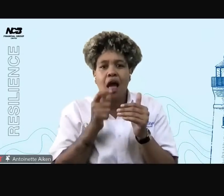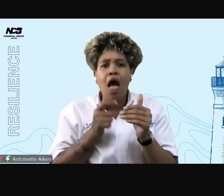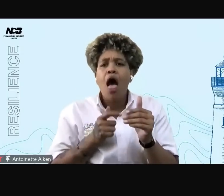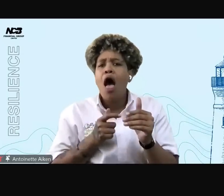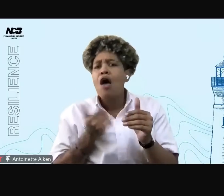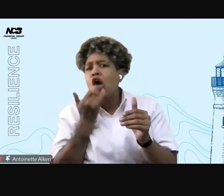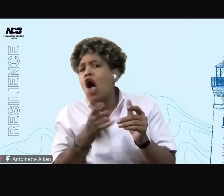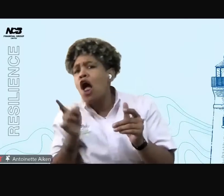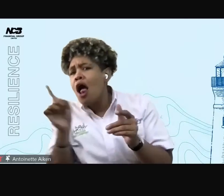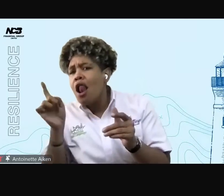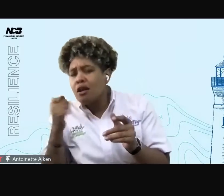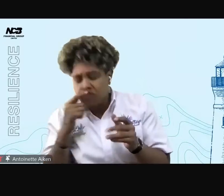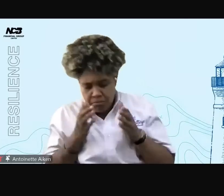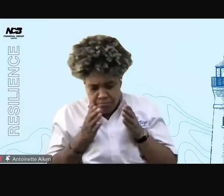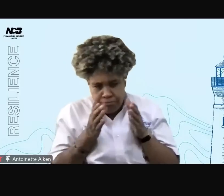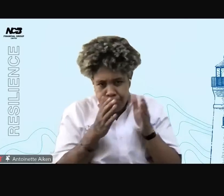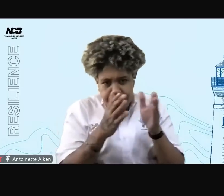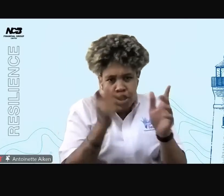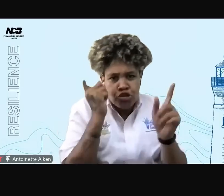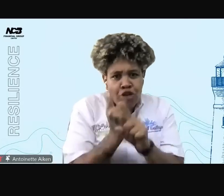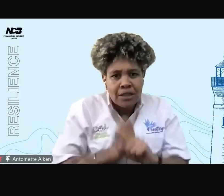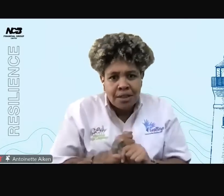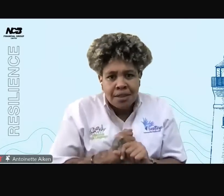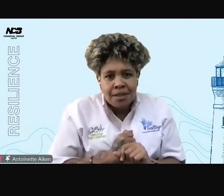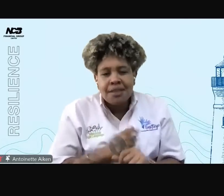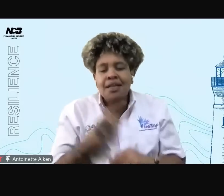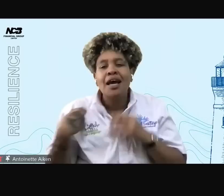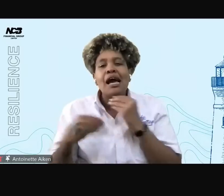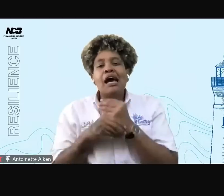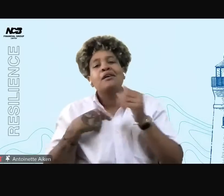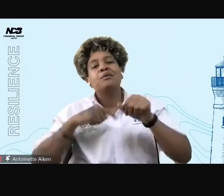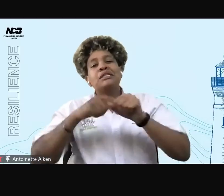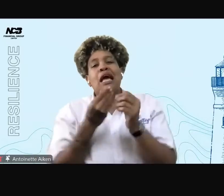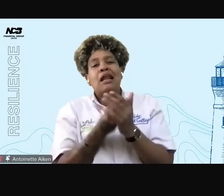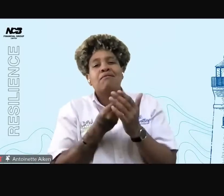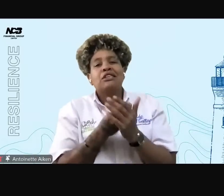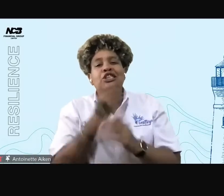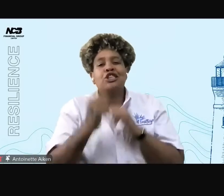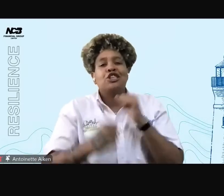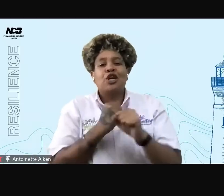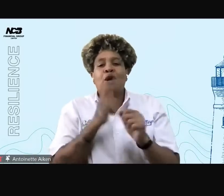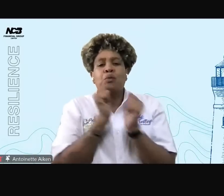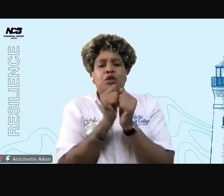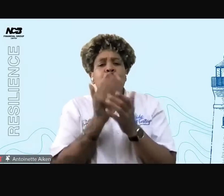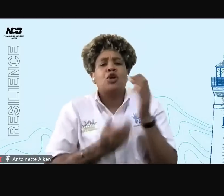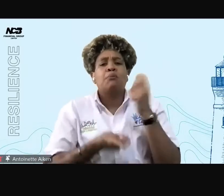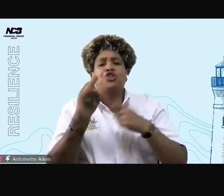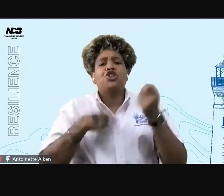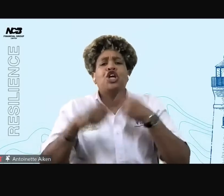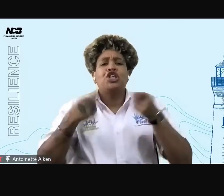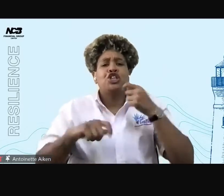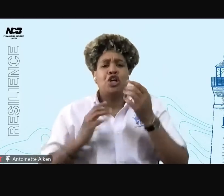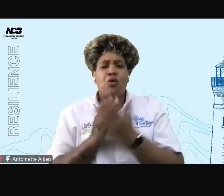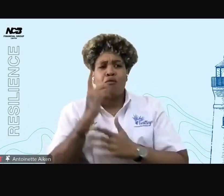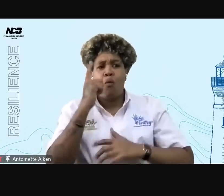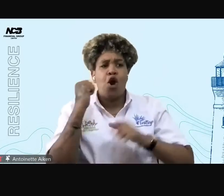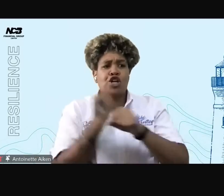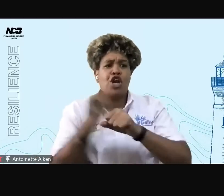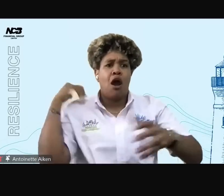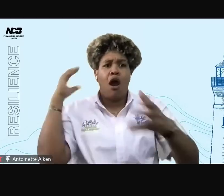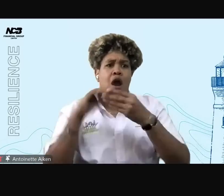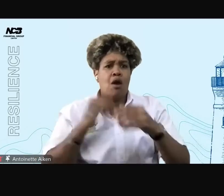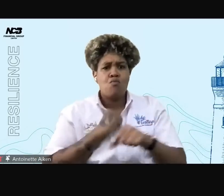future. We started the fiscal year just ended with some major changes. Over the course of the year, we have worked